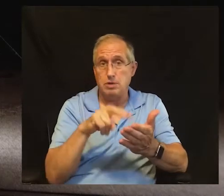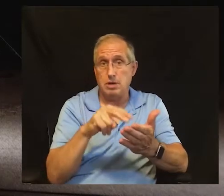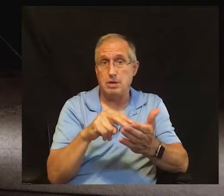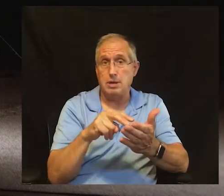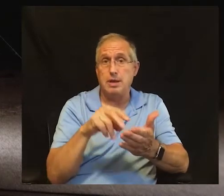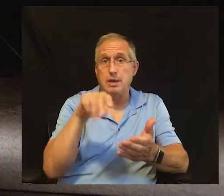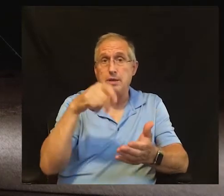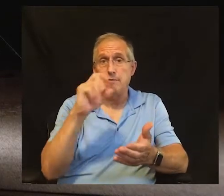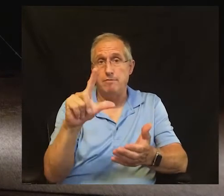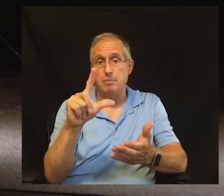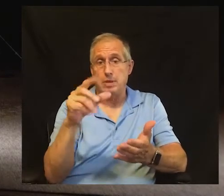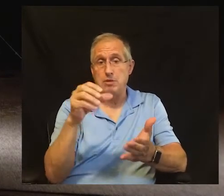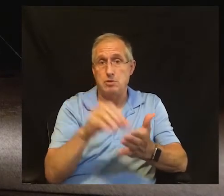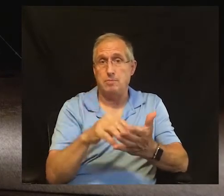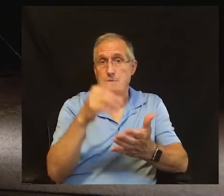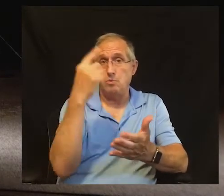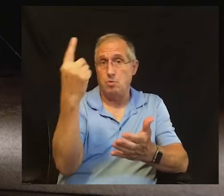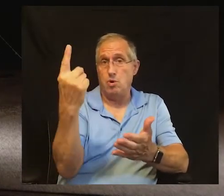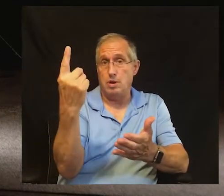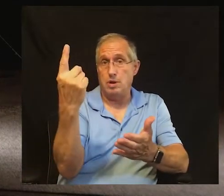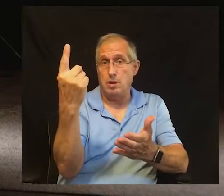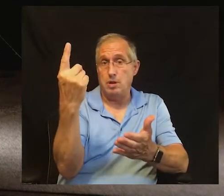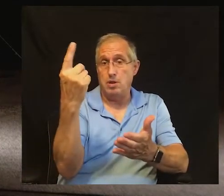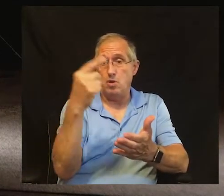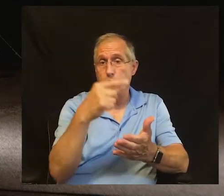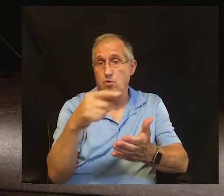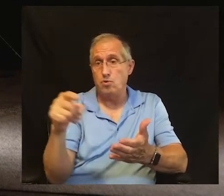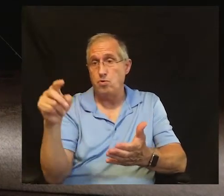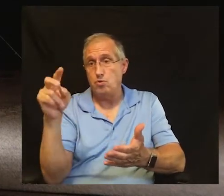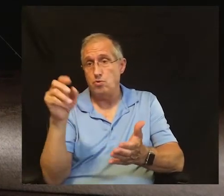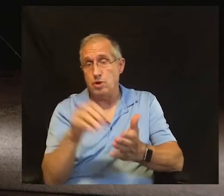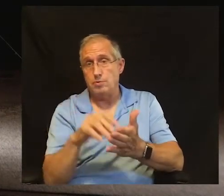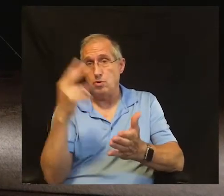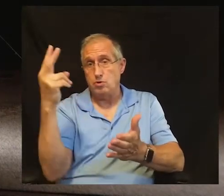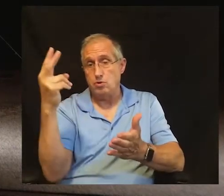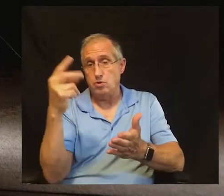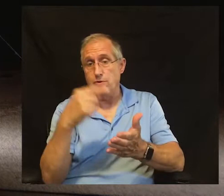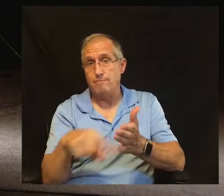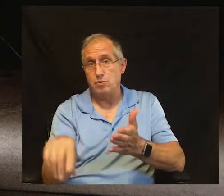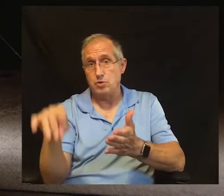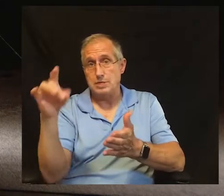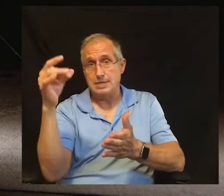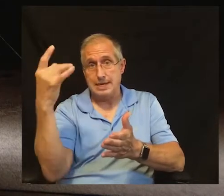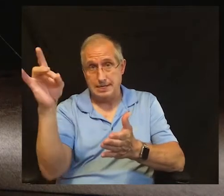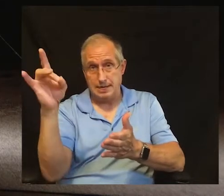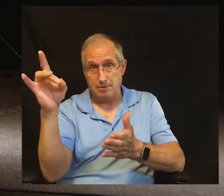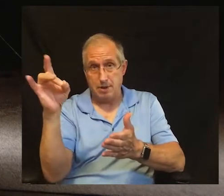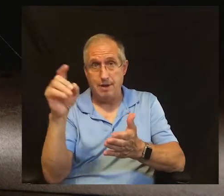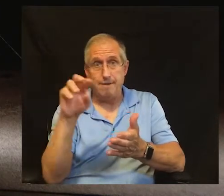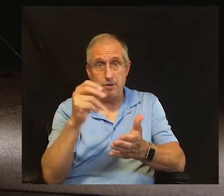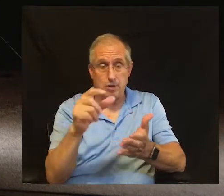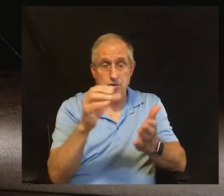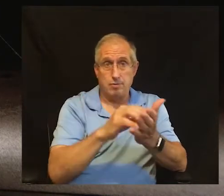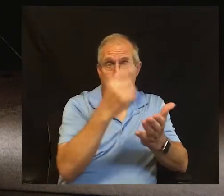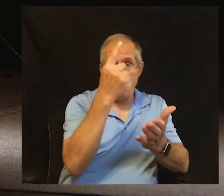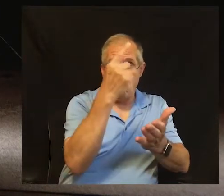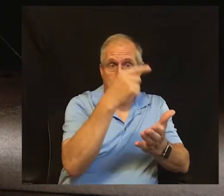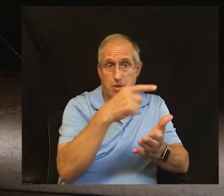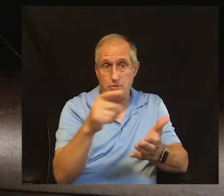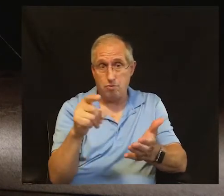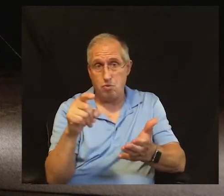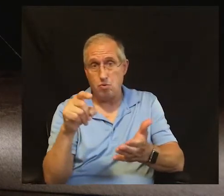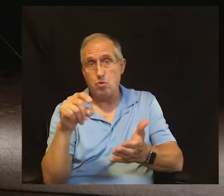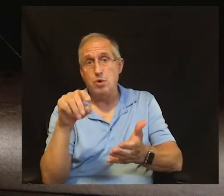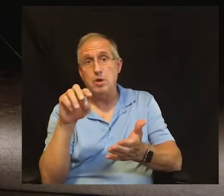is Philippians chapter 1 through chapter 2, verse 18. Did you get that? Philippians chapter 1 through